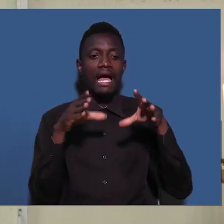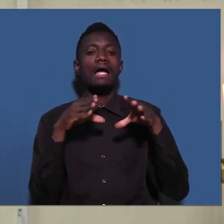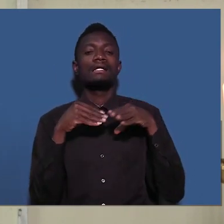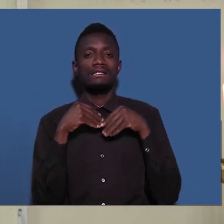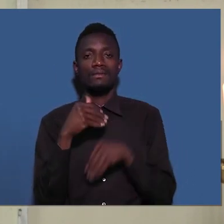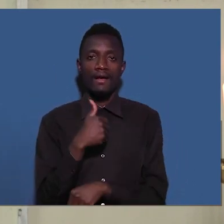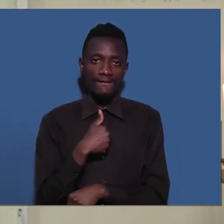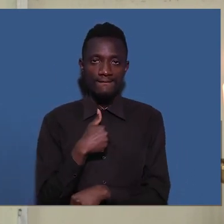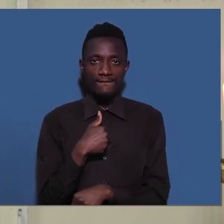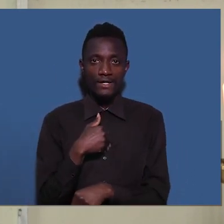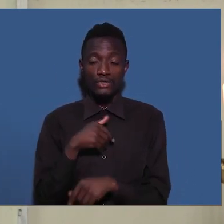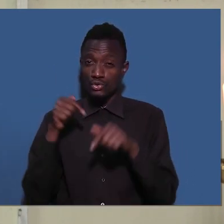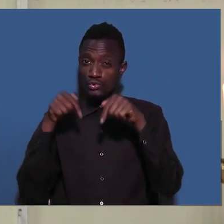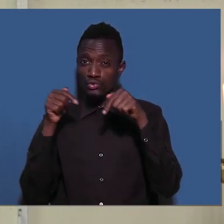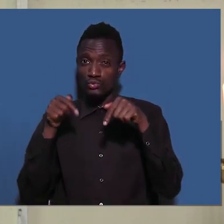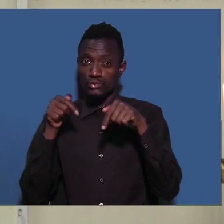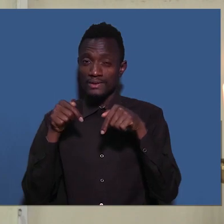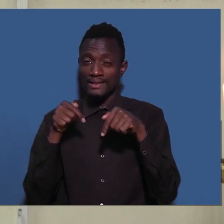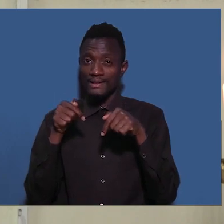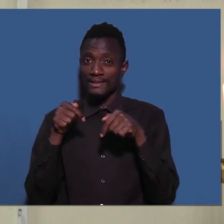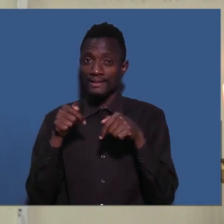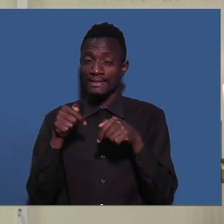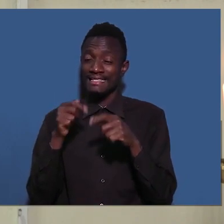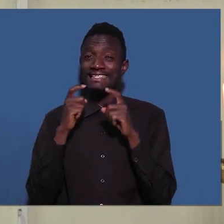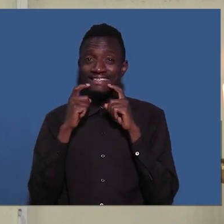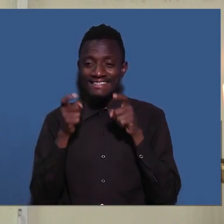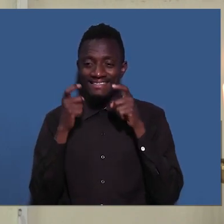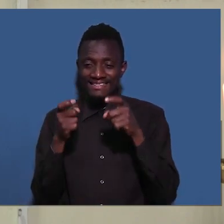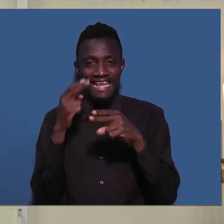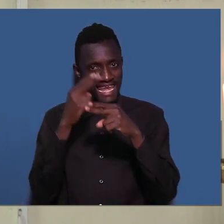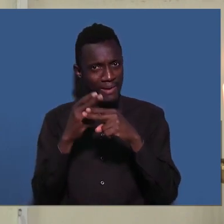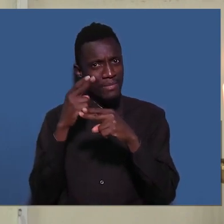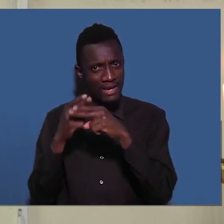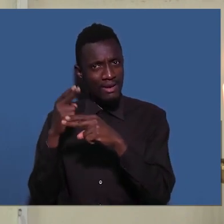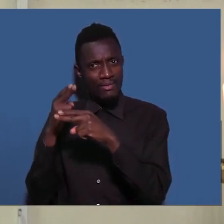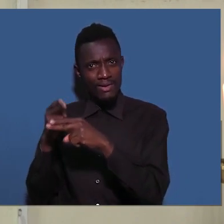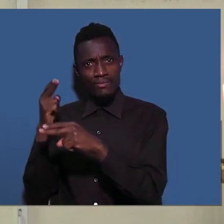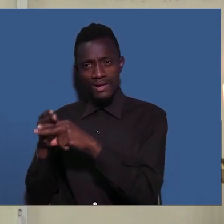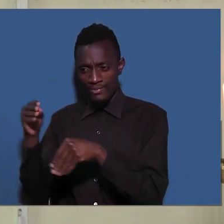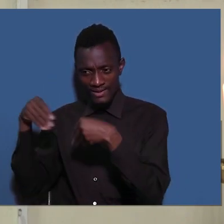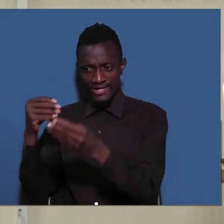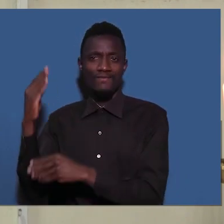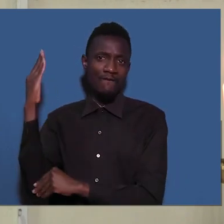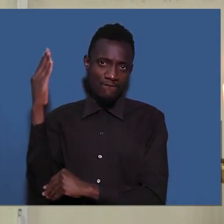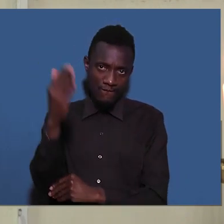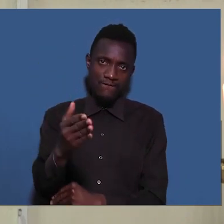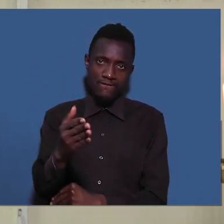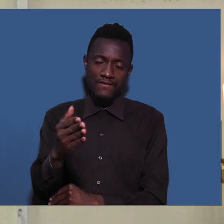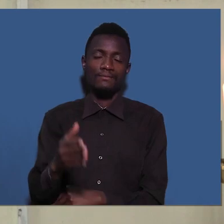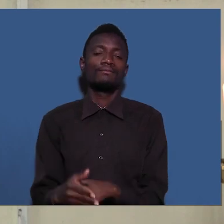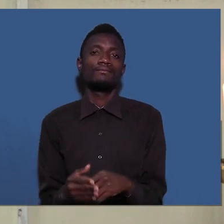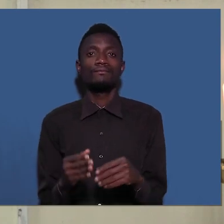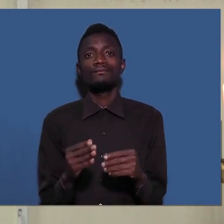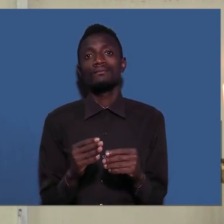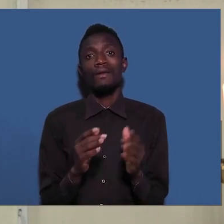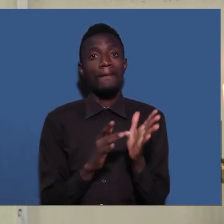with calling sin as it is. Our scripture reading will come from